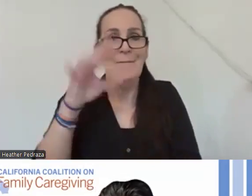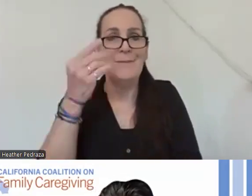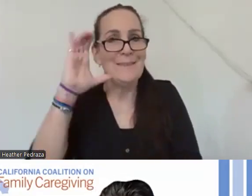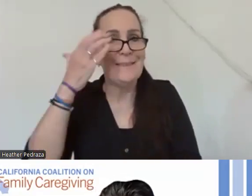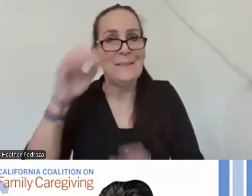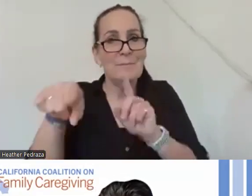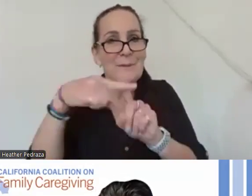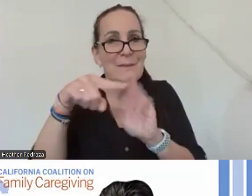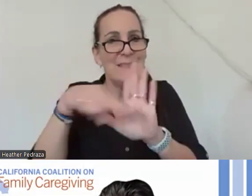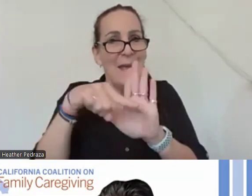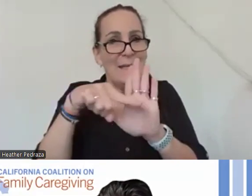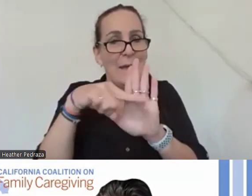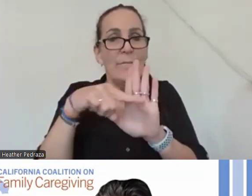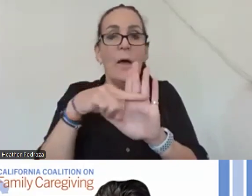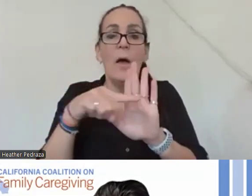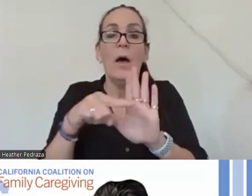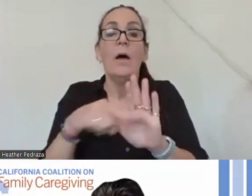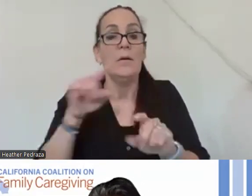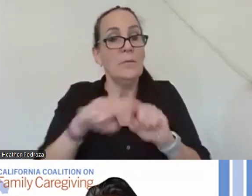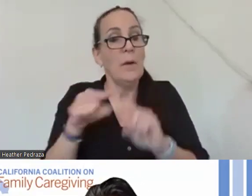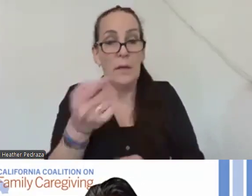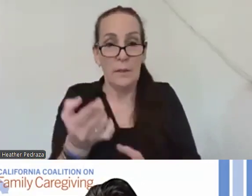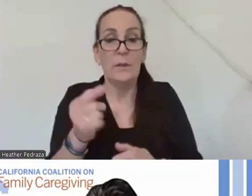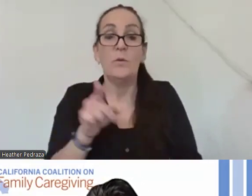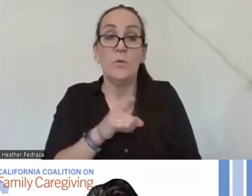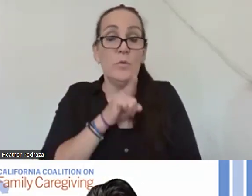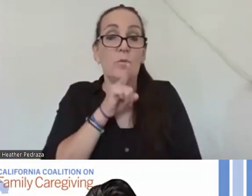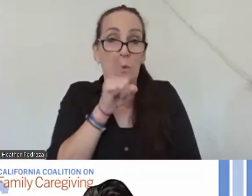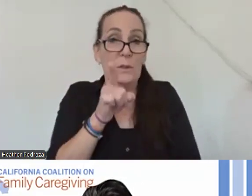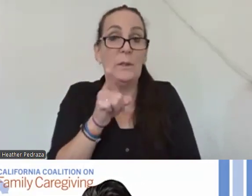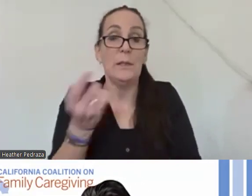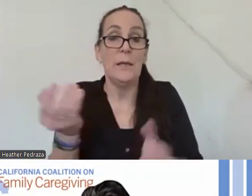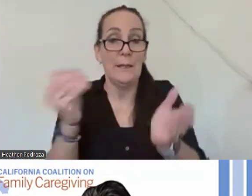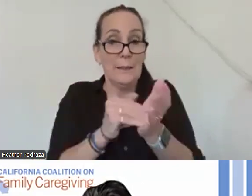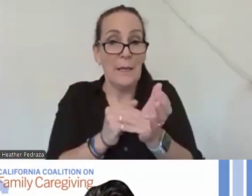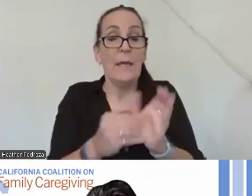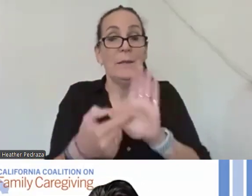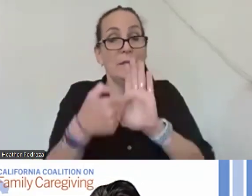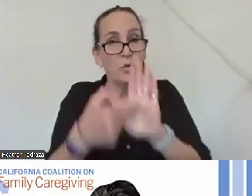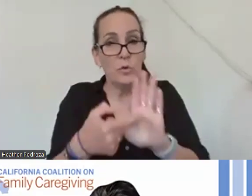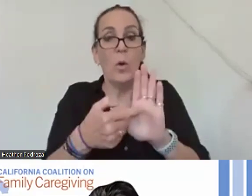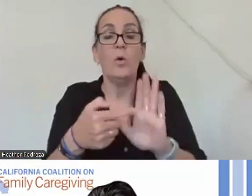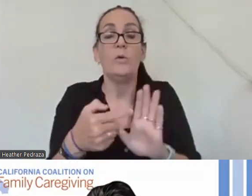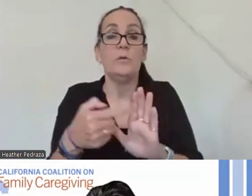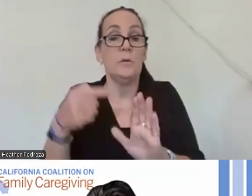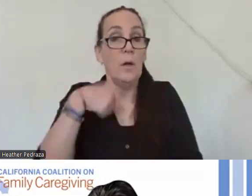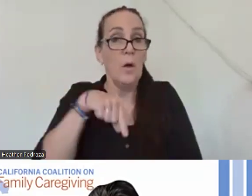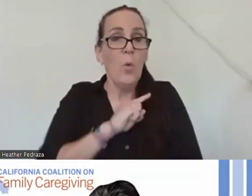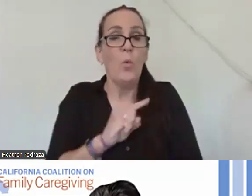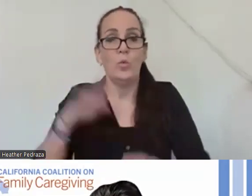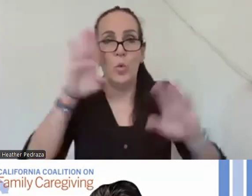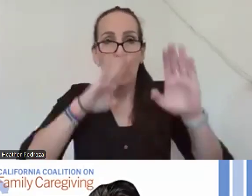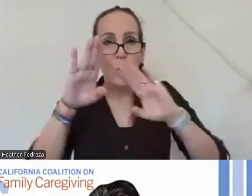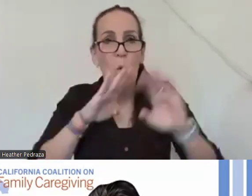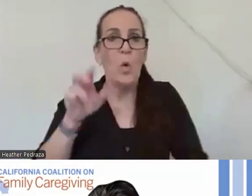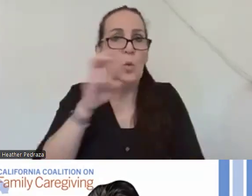services. But this really does, again, exemplify the concerns about this